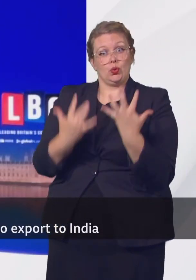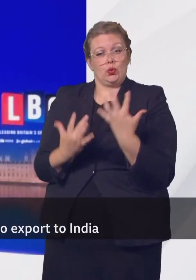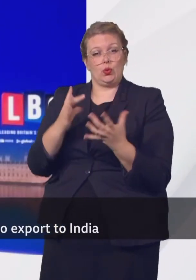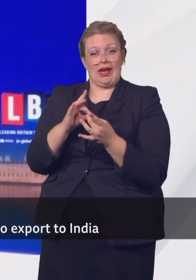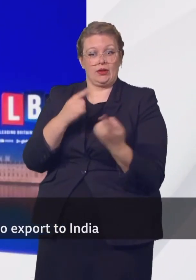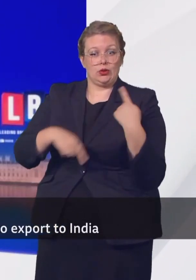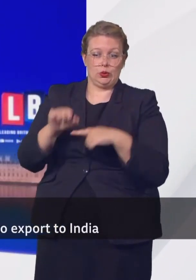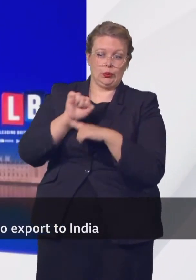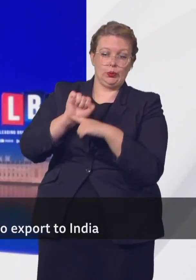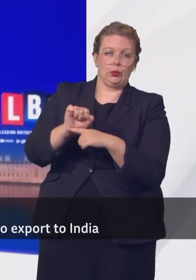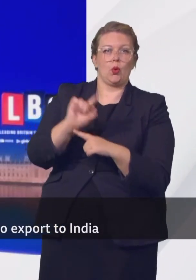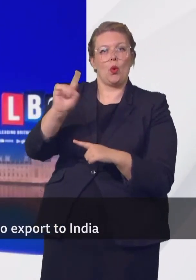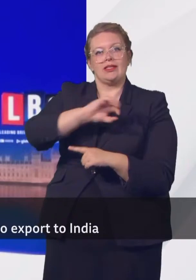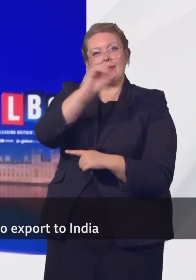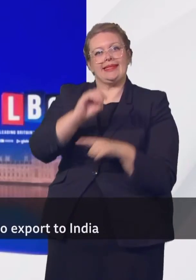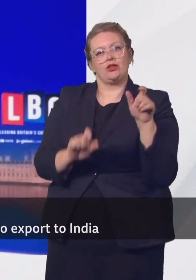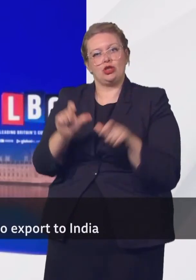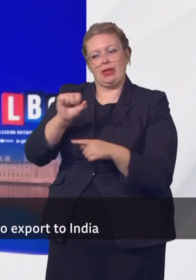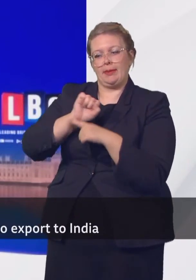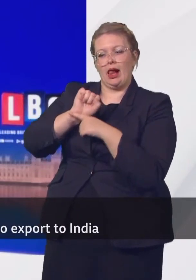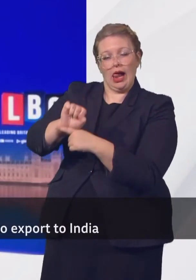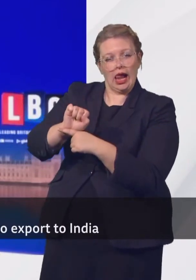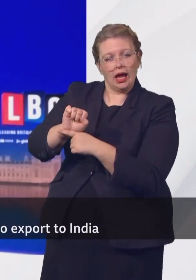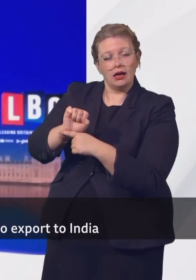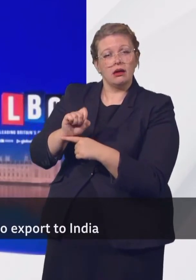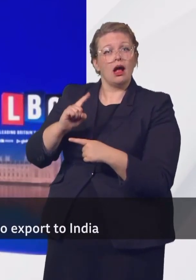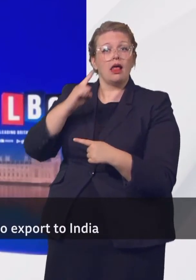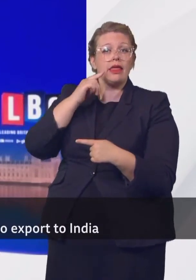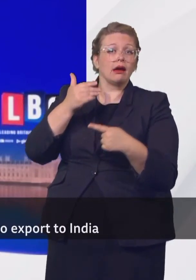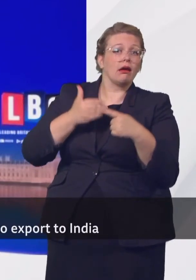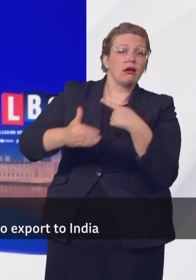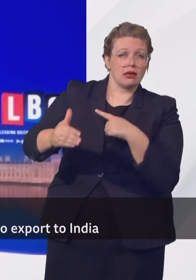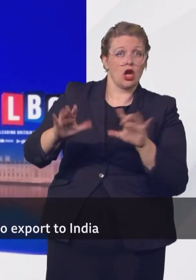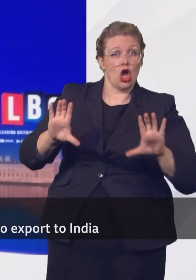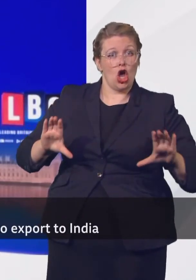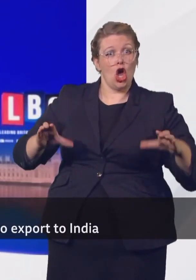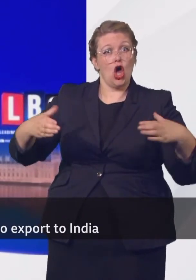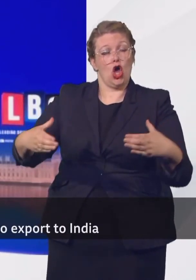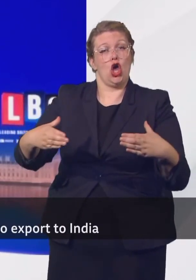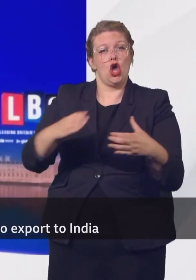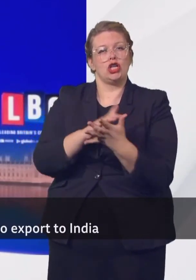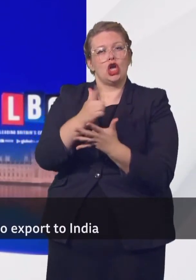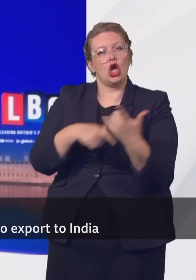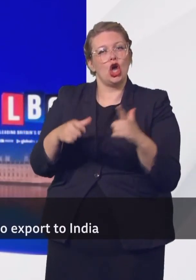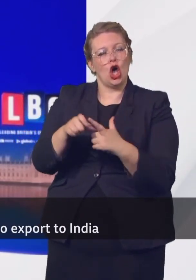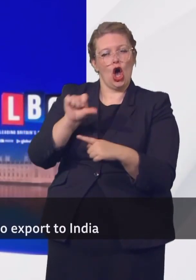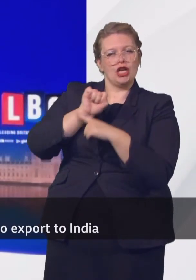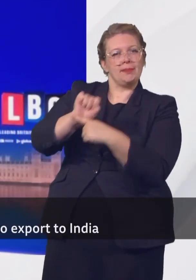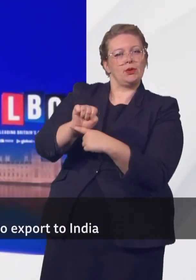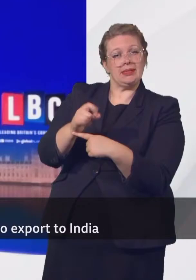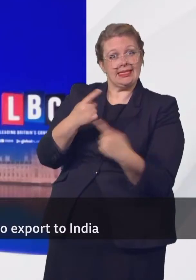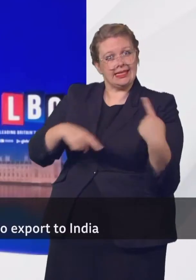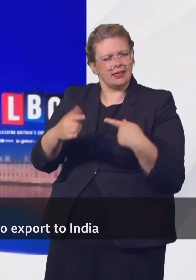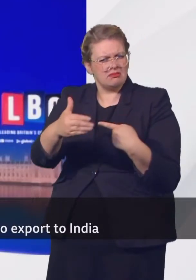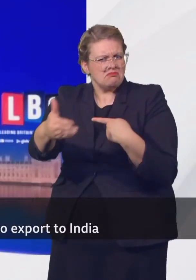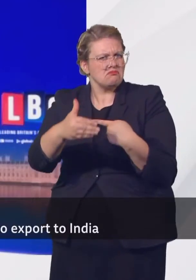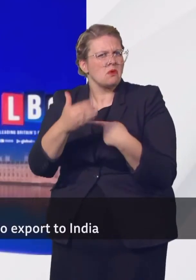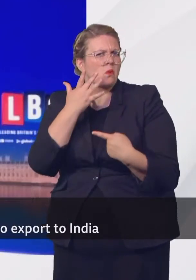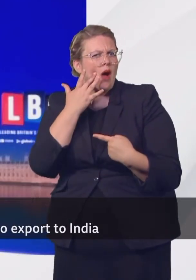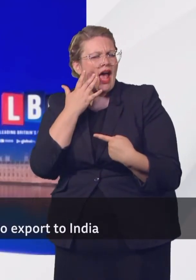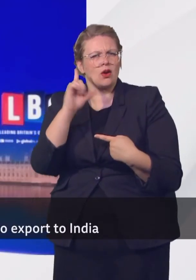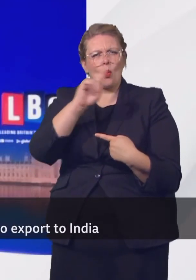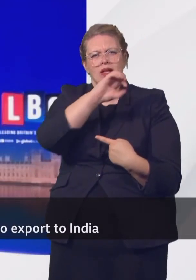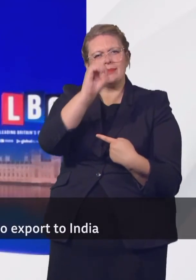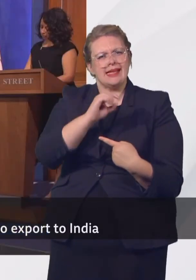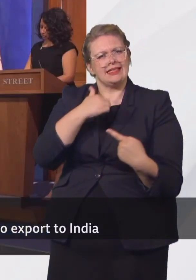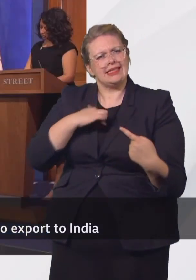how close do you think we are to herd immunity, and what sort of threshold would we be looking at in percentage terms in order to reach that? Thank you very